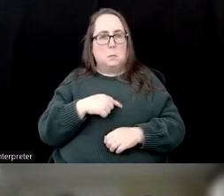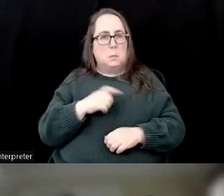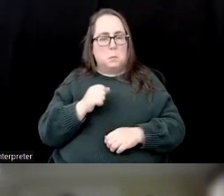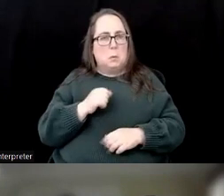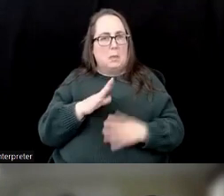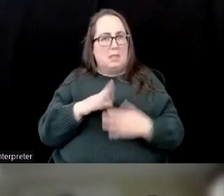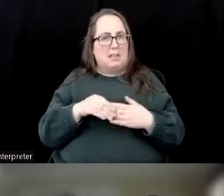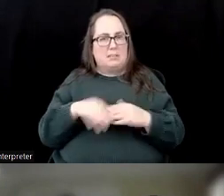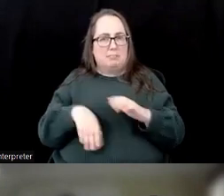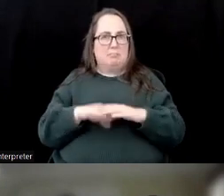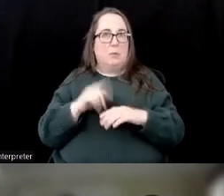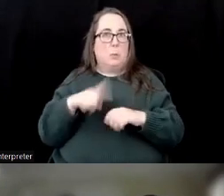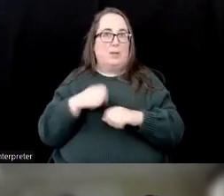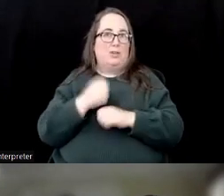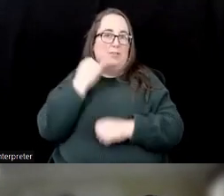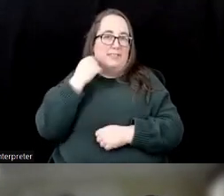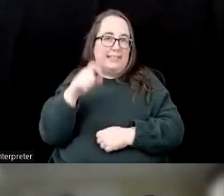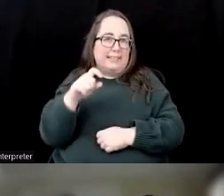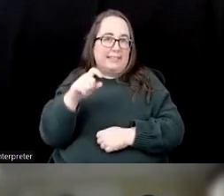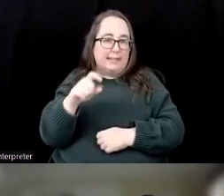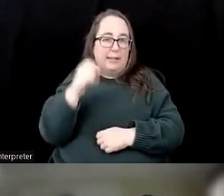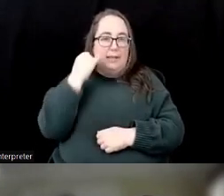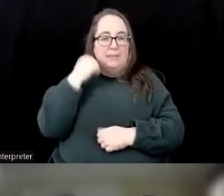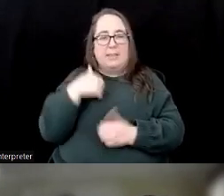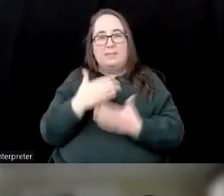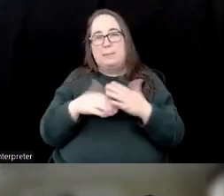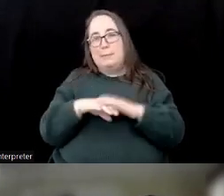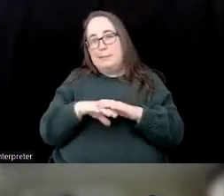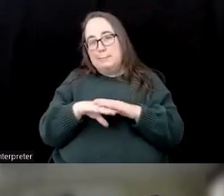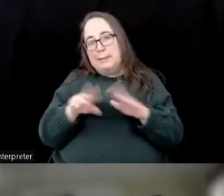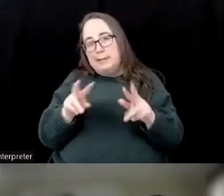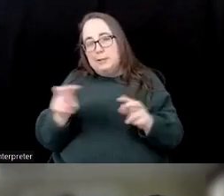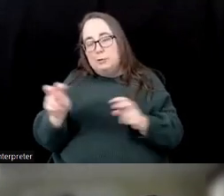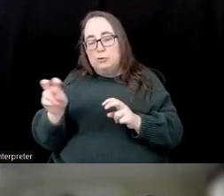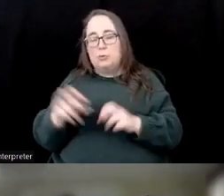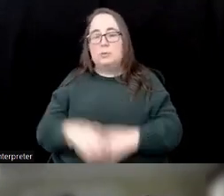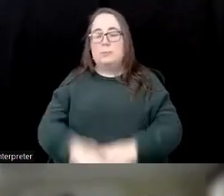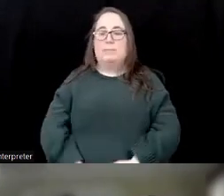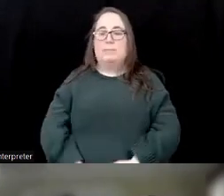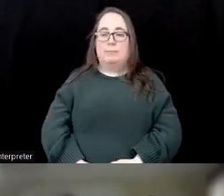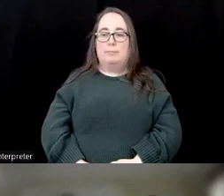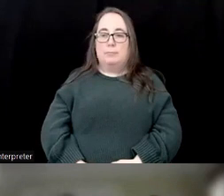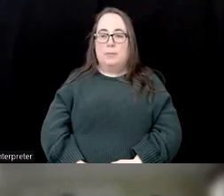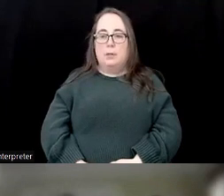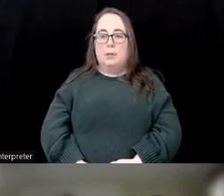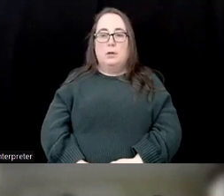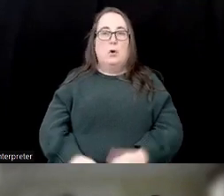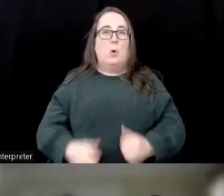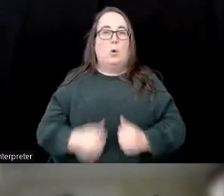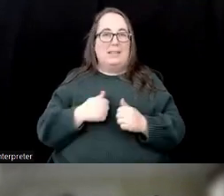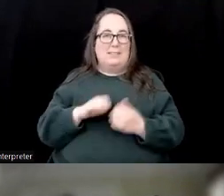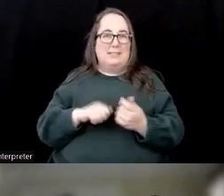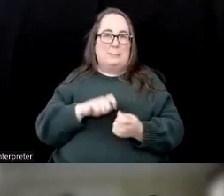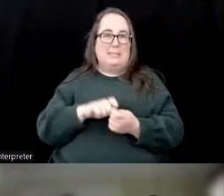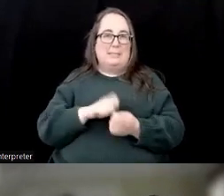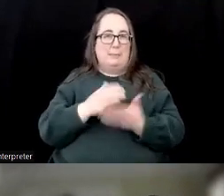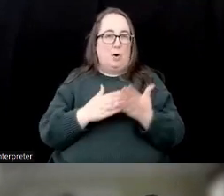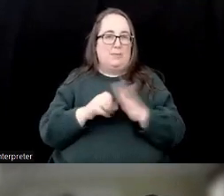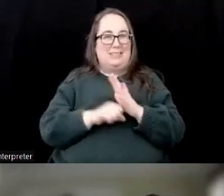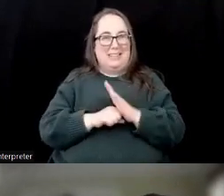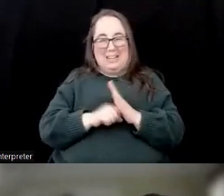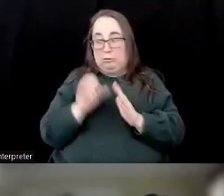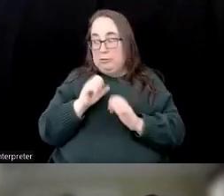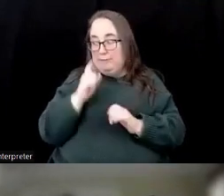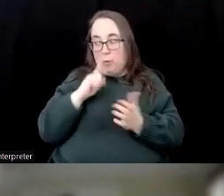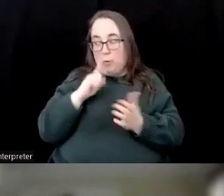search up to a year if needed, especially if they have certain accessibility issues or live in a certain part of the state where finding an affordable unit is